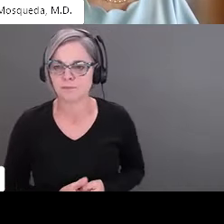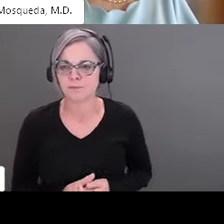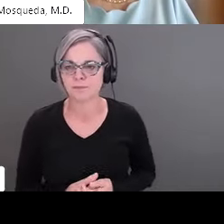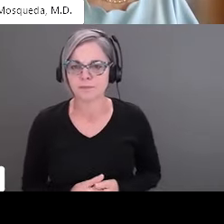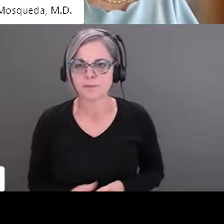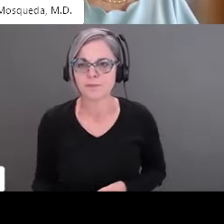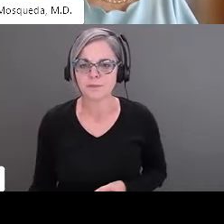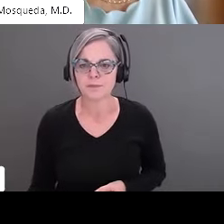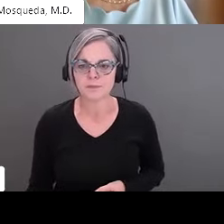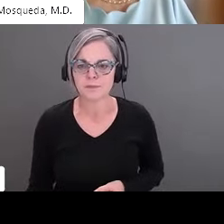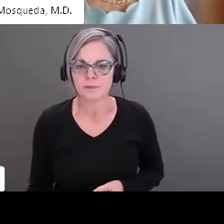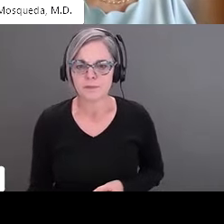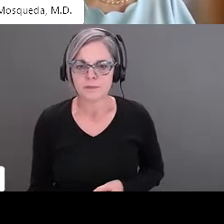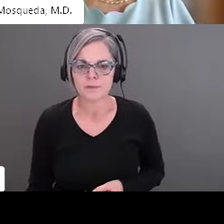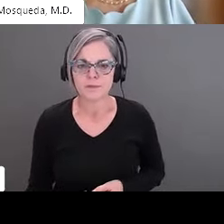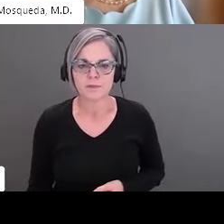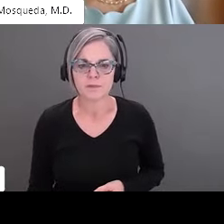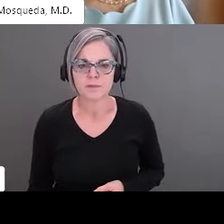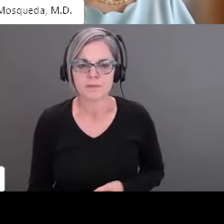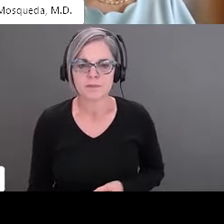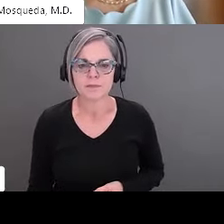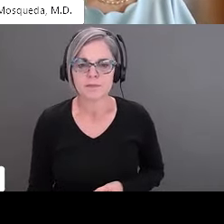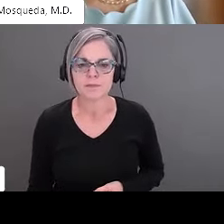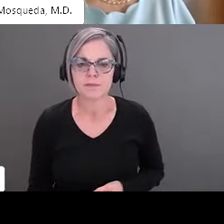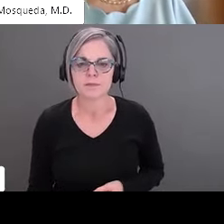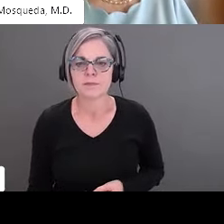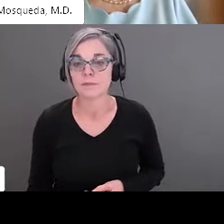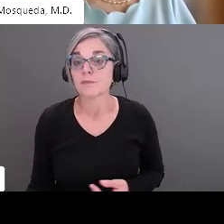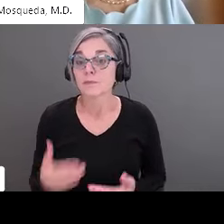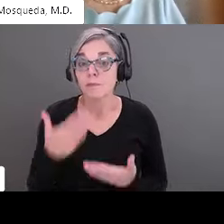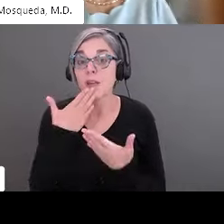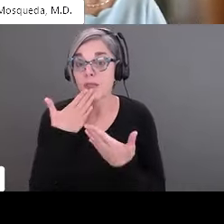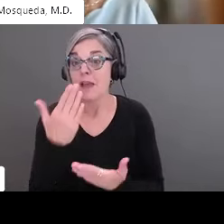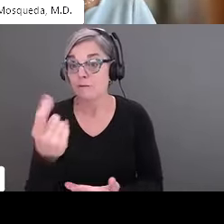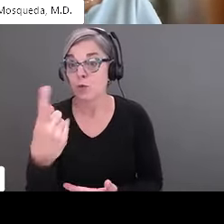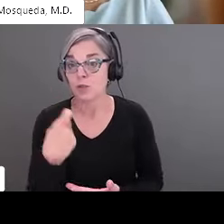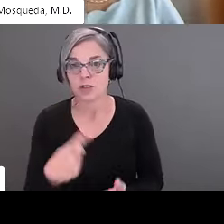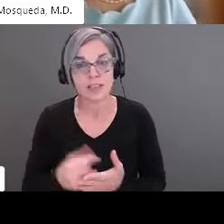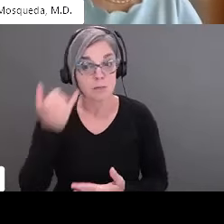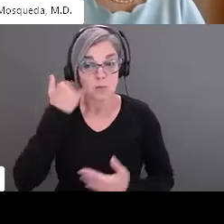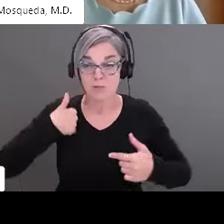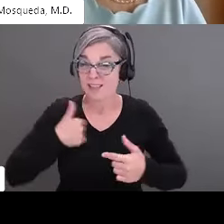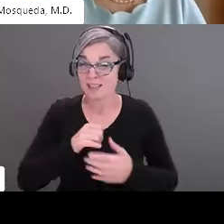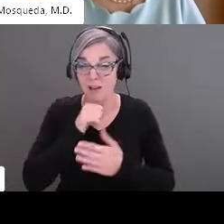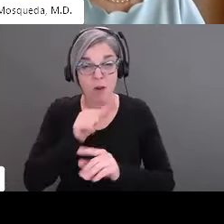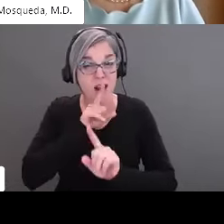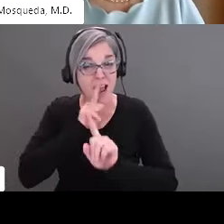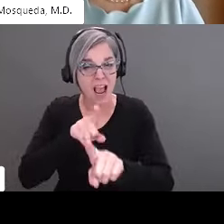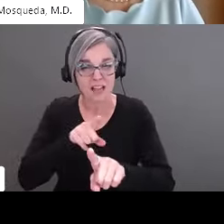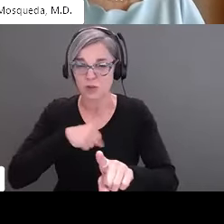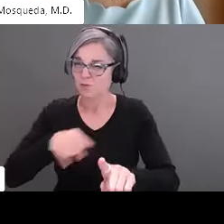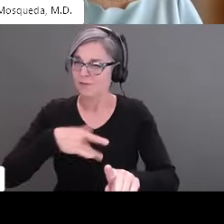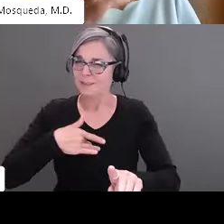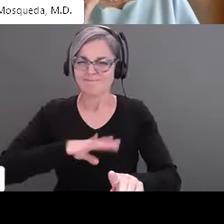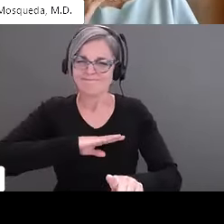All right. Thank you for that question. And if I didn't answer it adequately, please let me know.